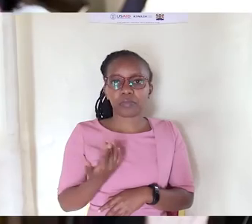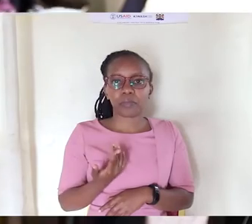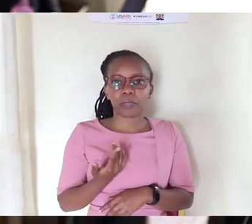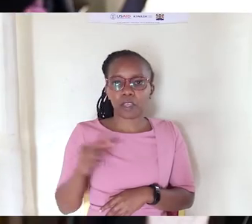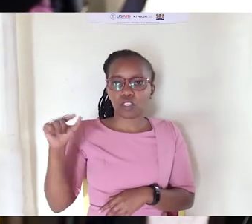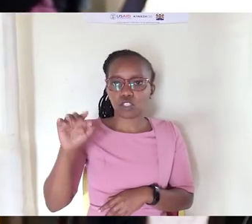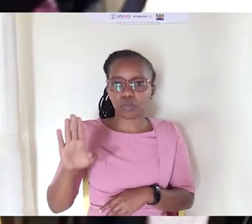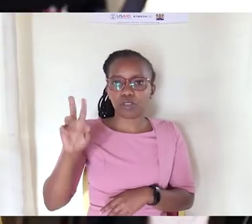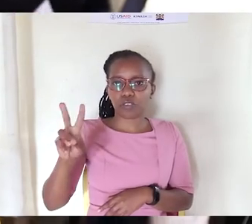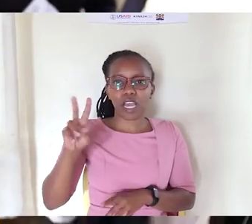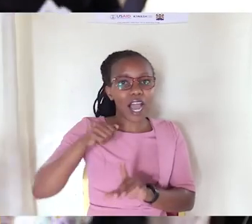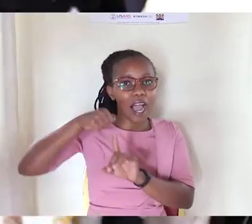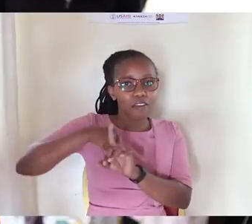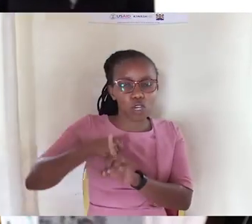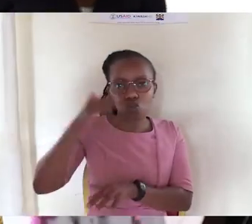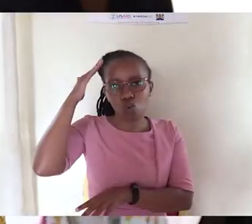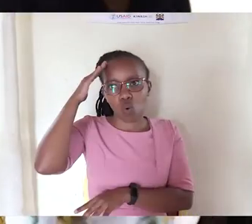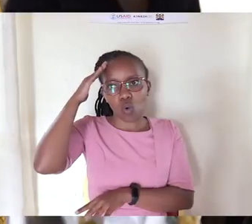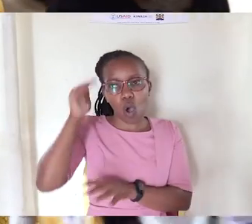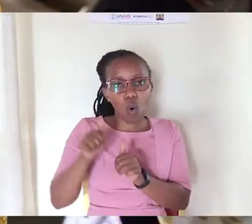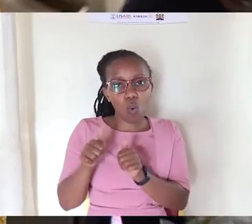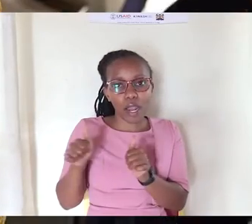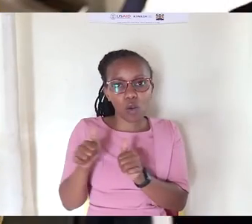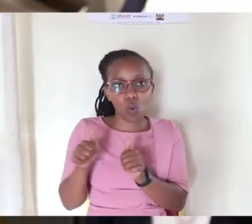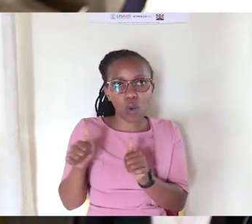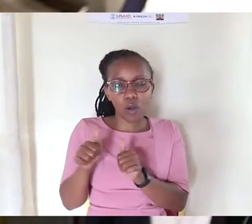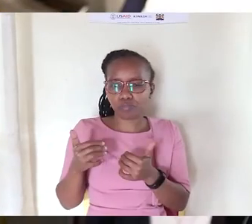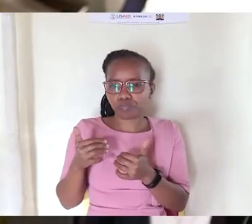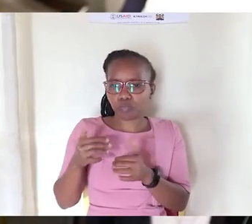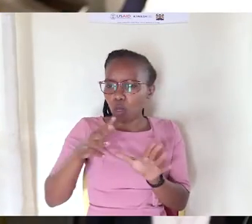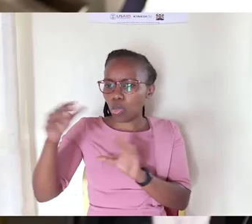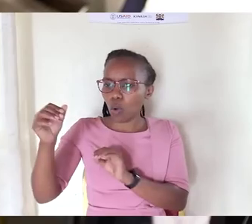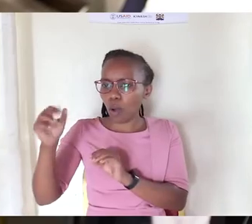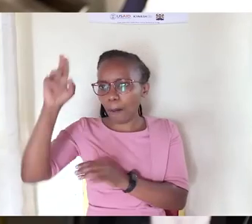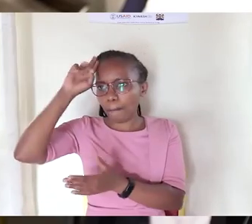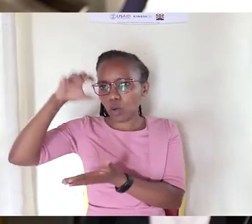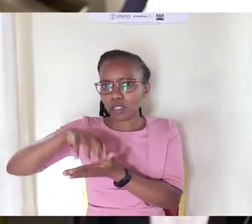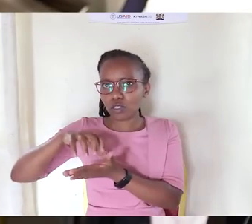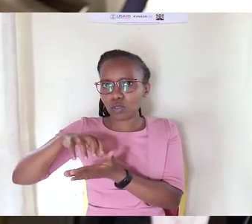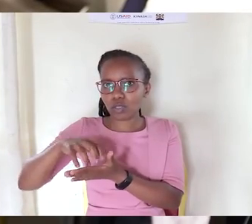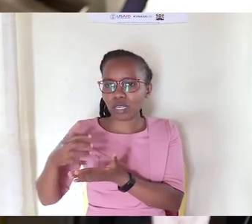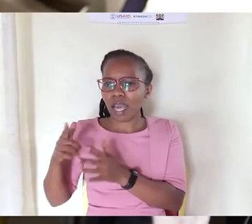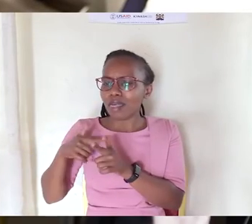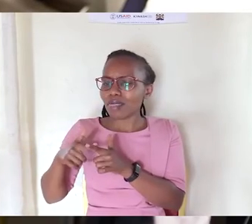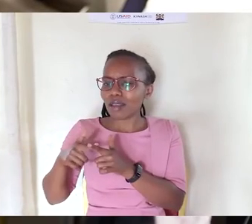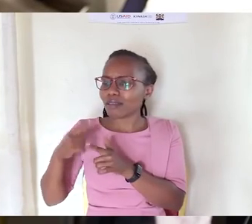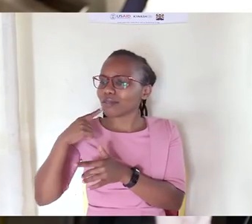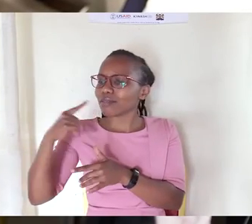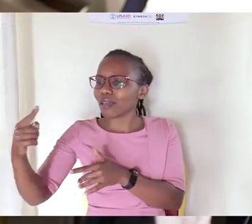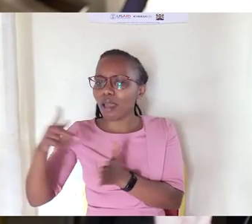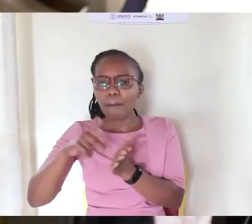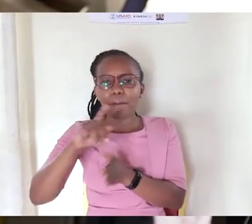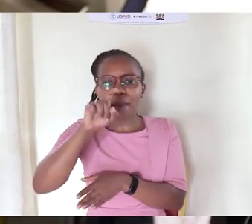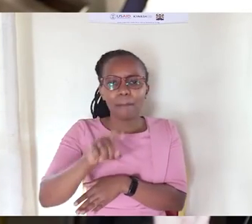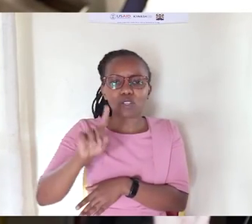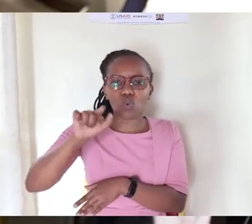GBV. We know that you will walk into a police station and you'll be told you have to pay 1,000 shillings. that you will walk